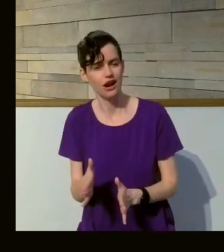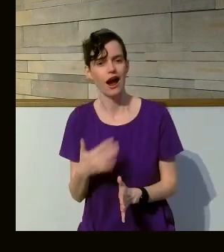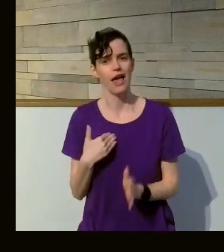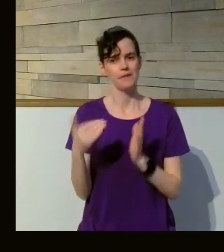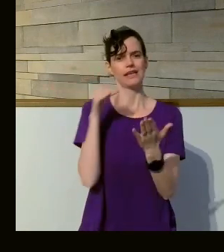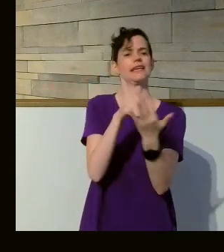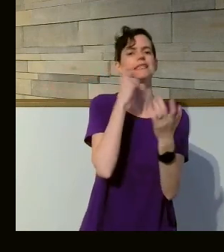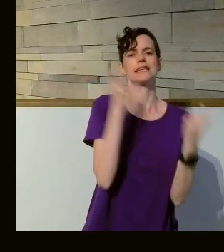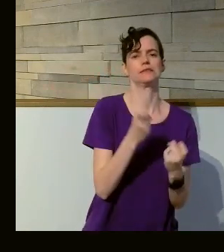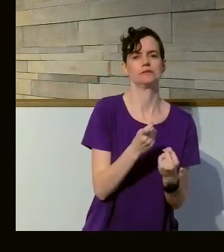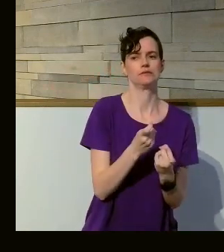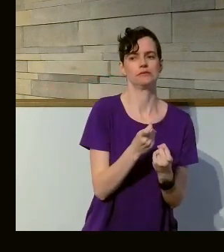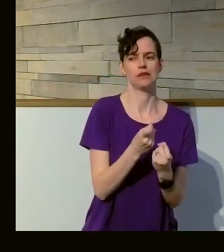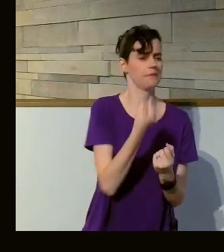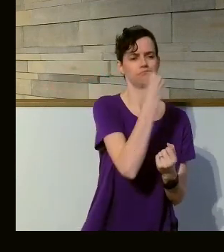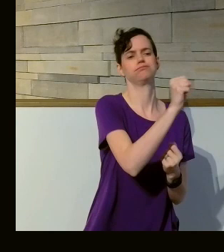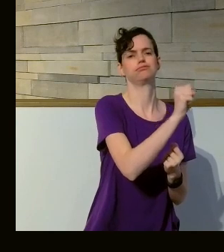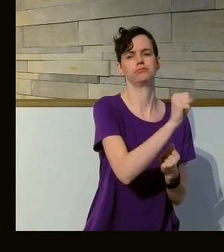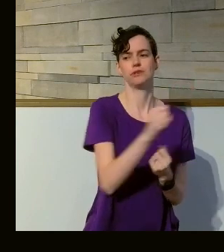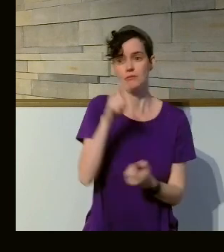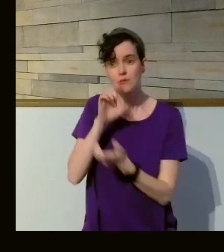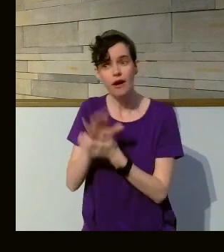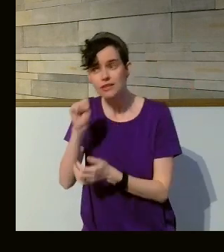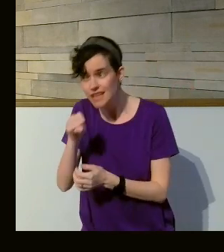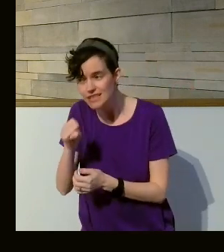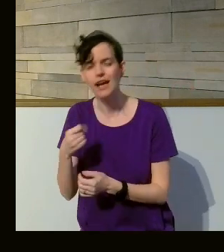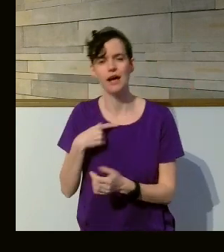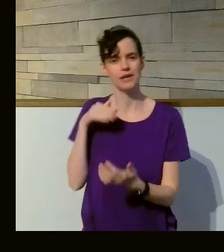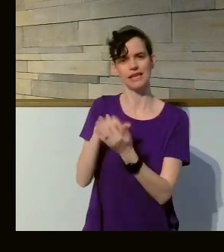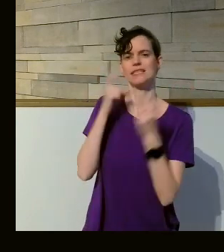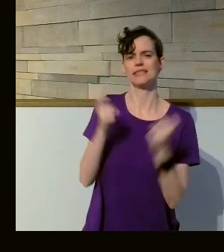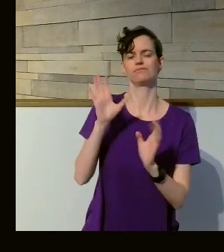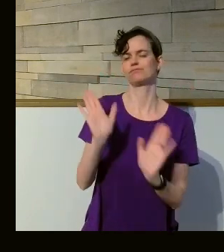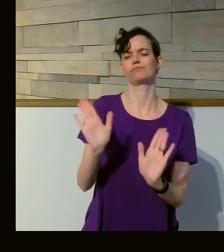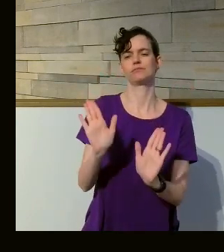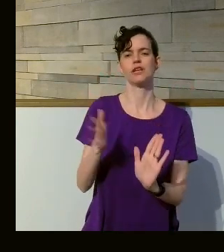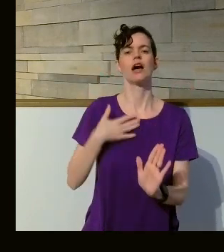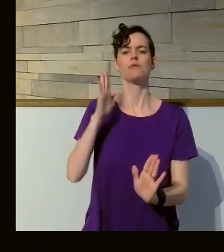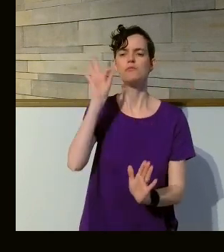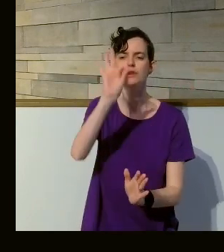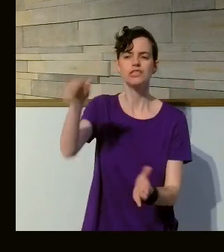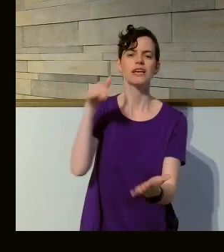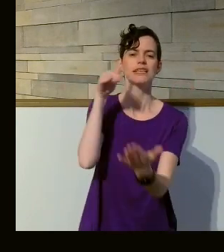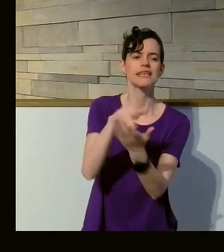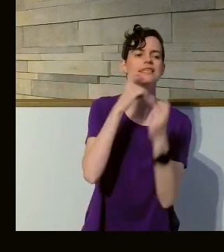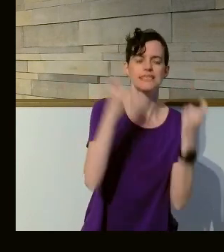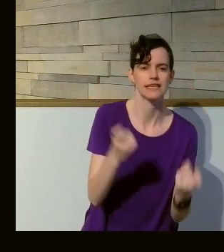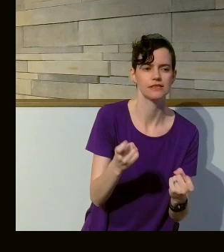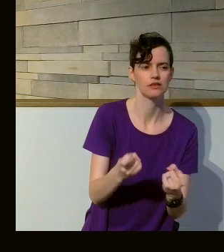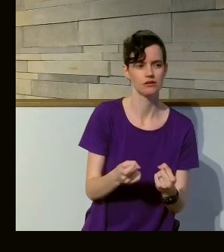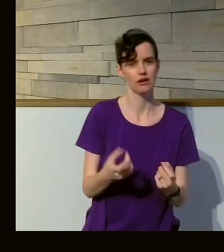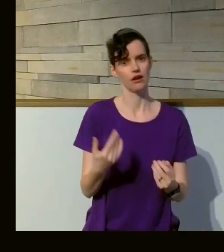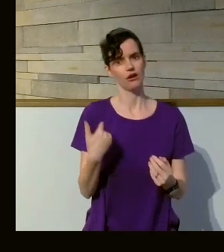sin. Right, dear, I'm against it, right? Yes, my wife is saying I'm against sin. So I'm going to preach against sin. Now, we